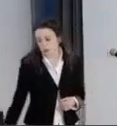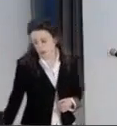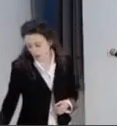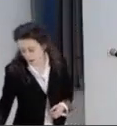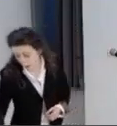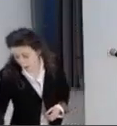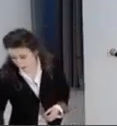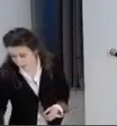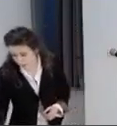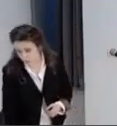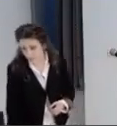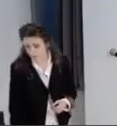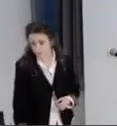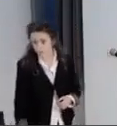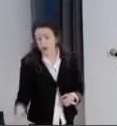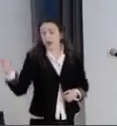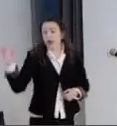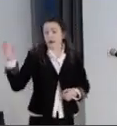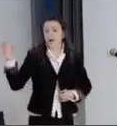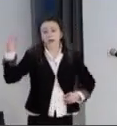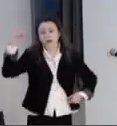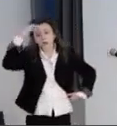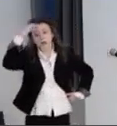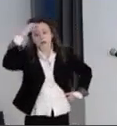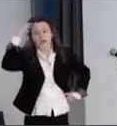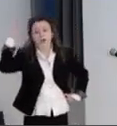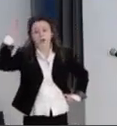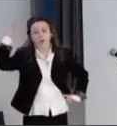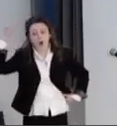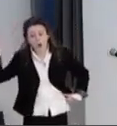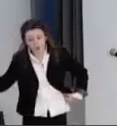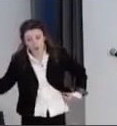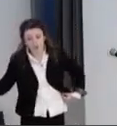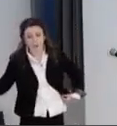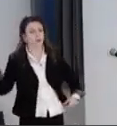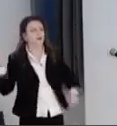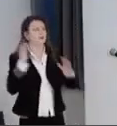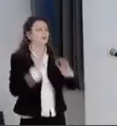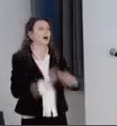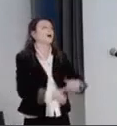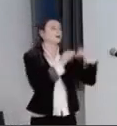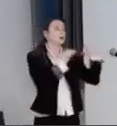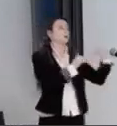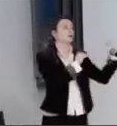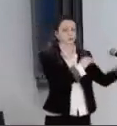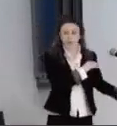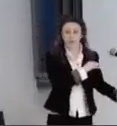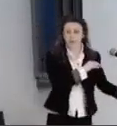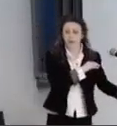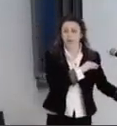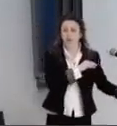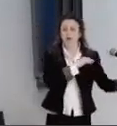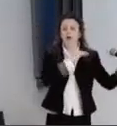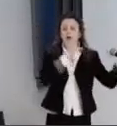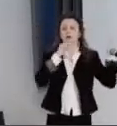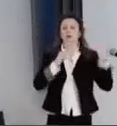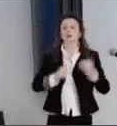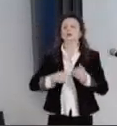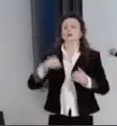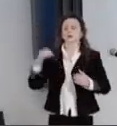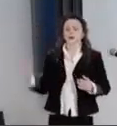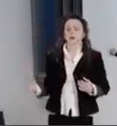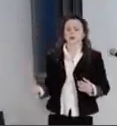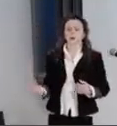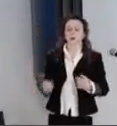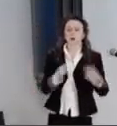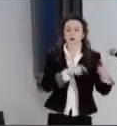to that natural element at all. And I think in this case, knowledge of the contrast between the apparent naturalness and the